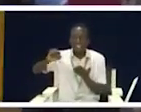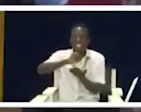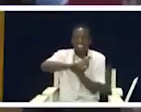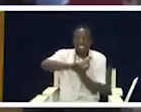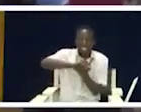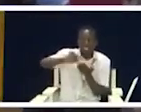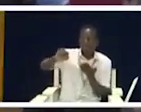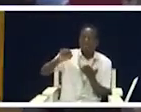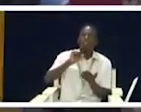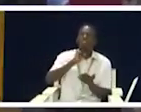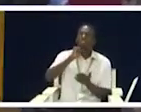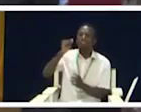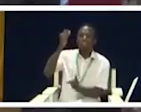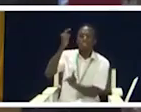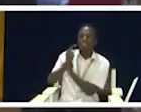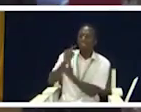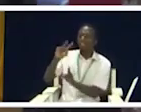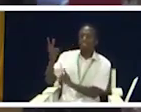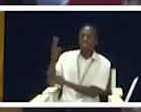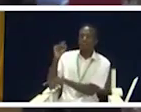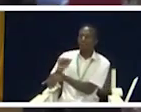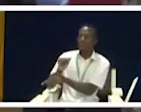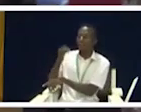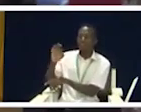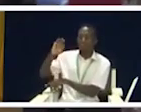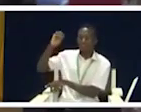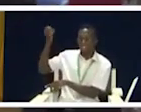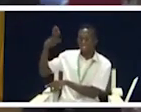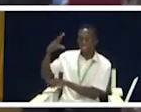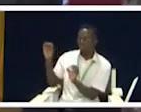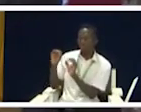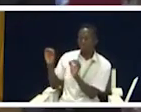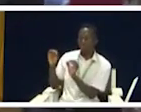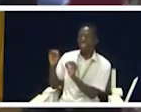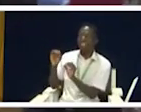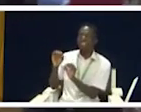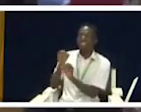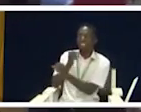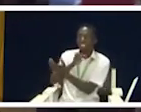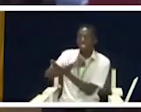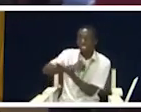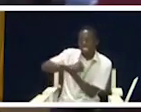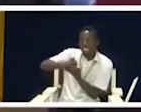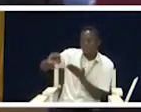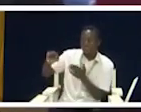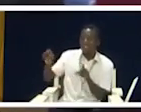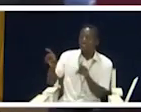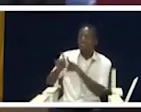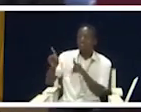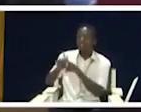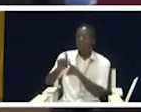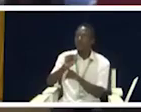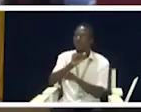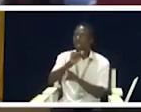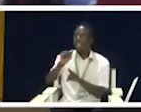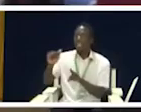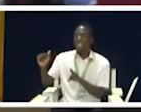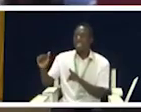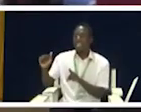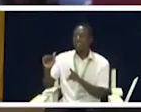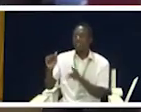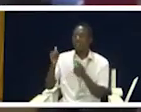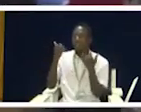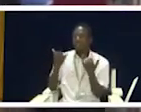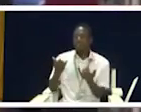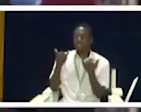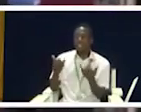is not just the second work of grace. Sanctification is also a present, ongoing,